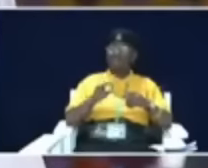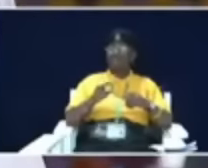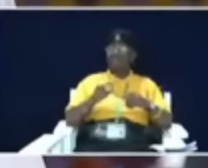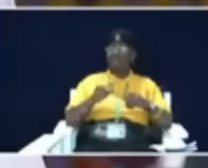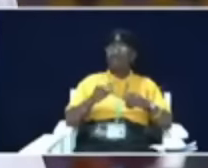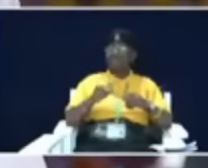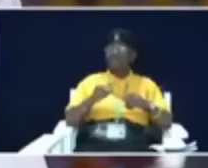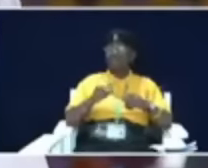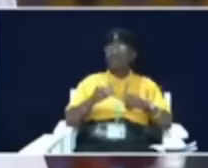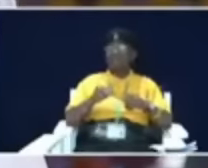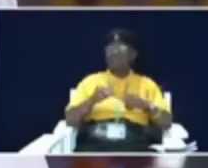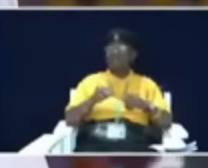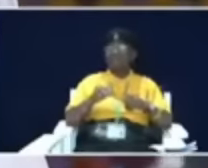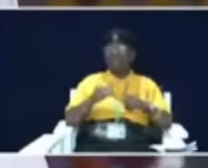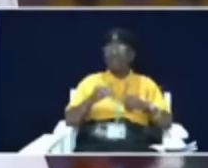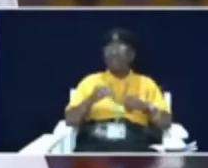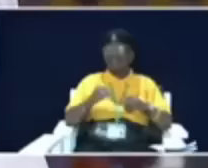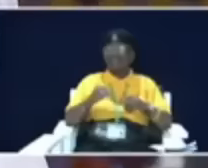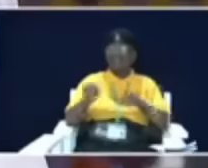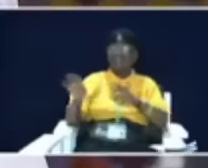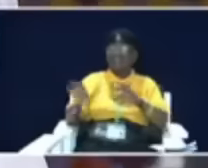because he can reverse the irreversible.